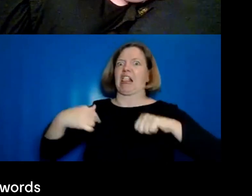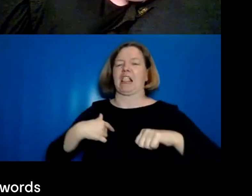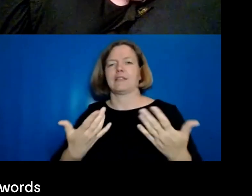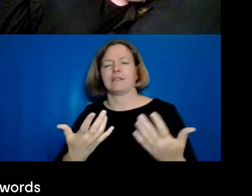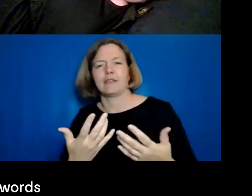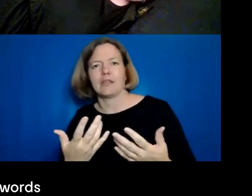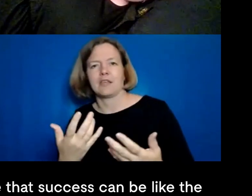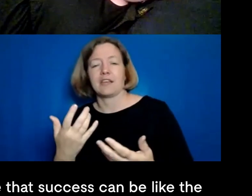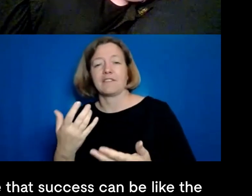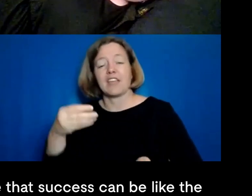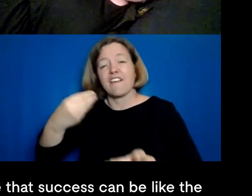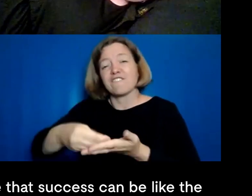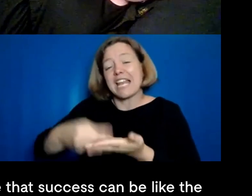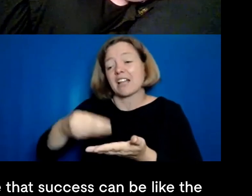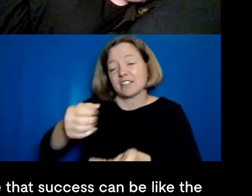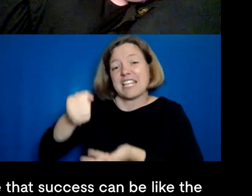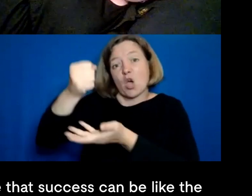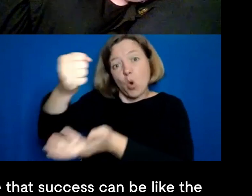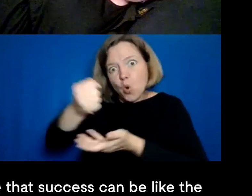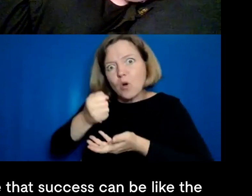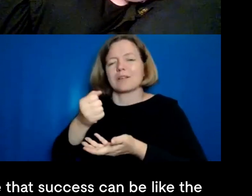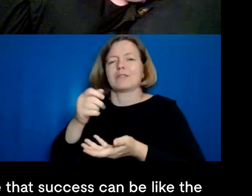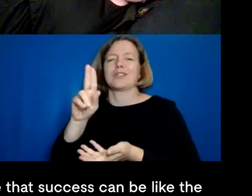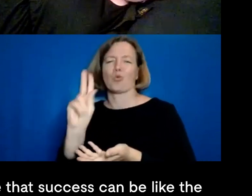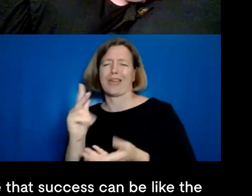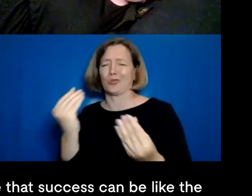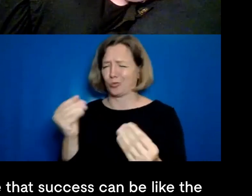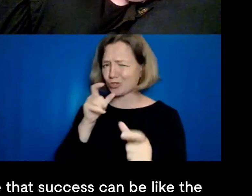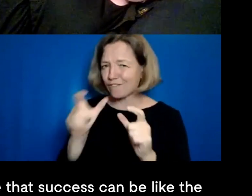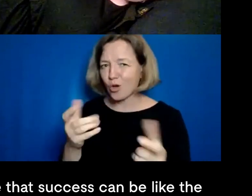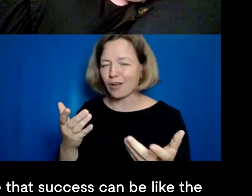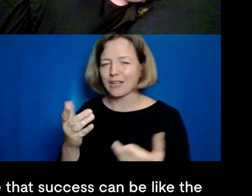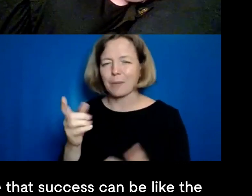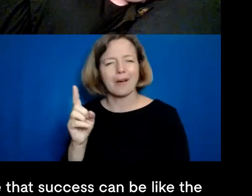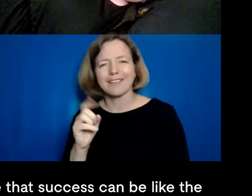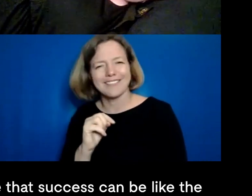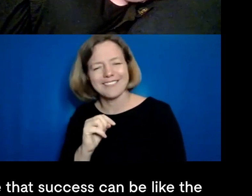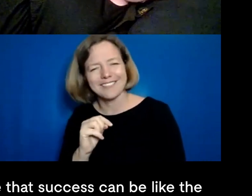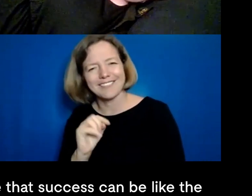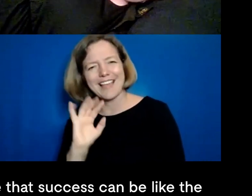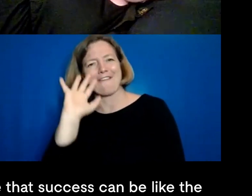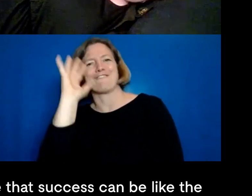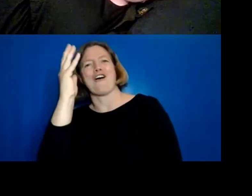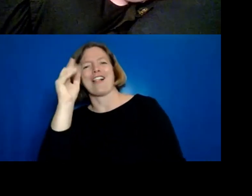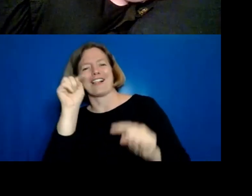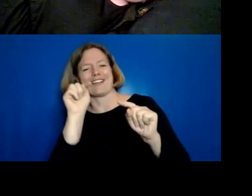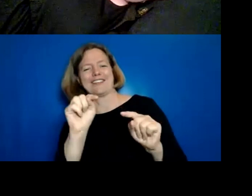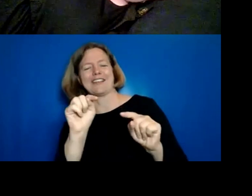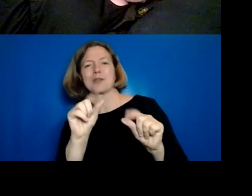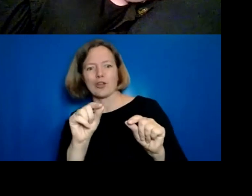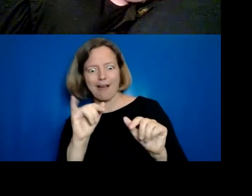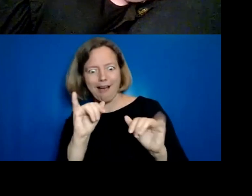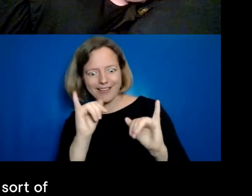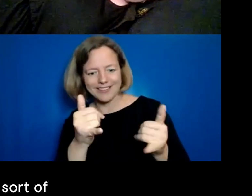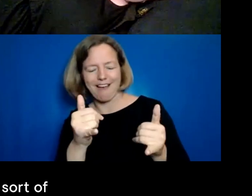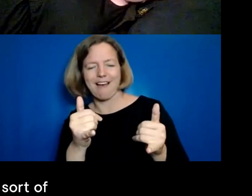funding system. But I think to really acknowledge that success can be like the spaces we create. So really thank you for